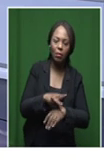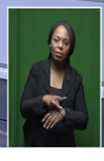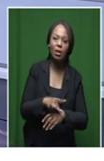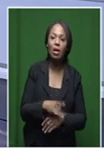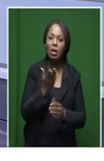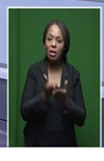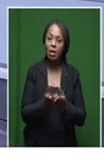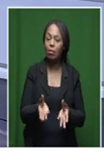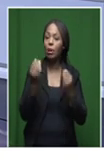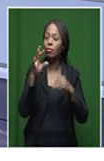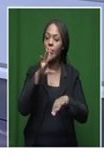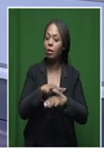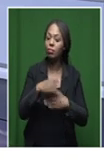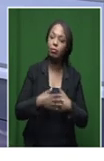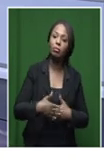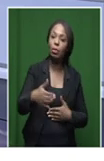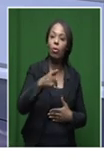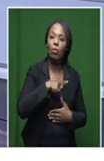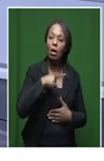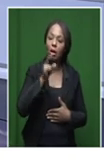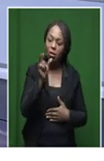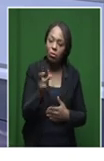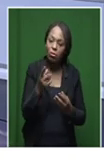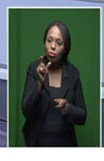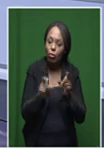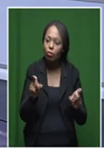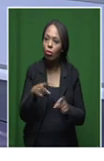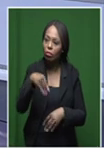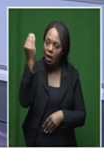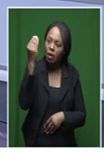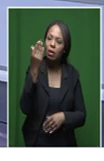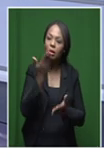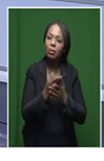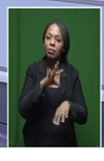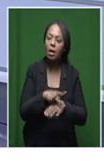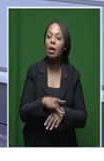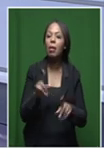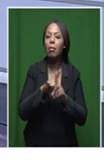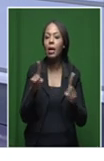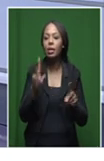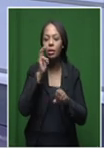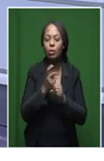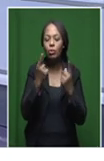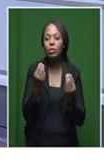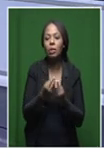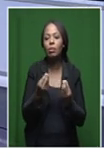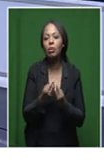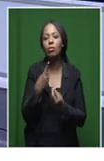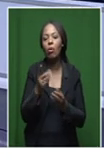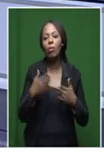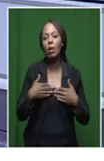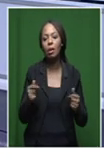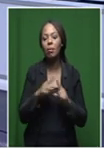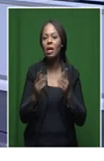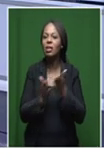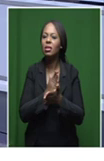get one at some point in time, right? But there are things that you should probably do to live a healthier life, and also come across some common problems that can